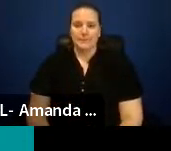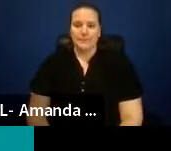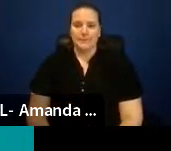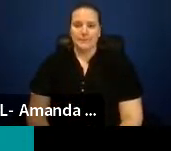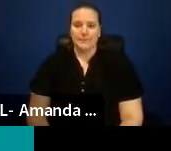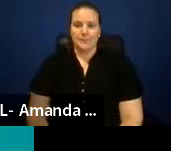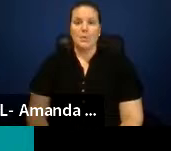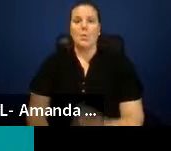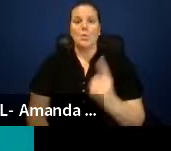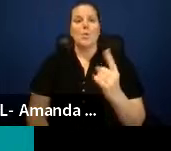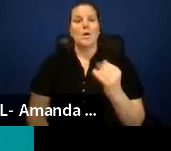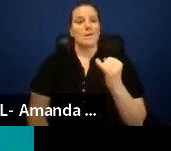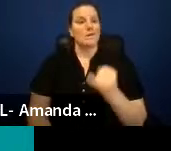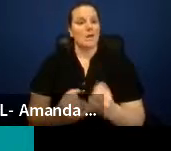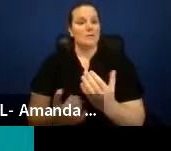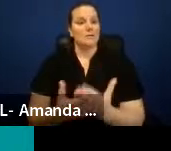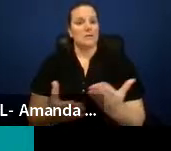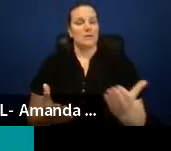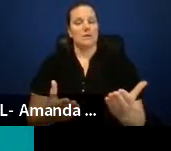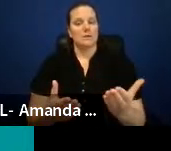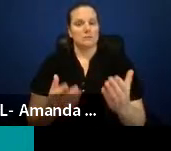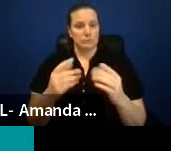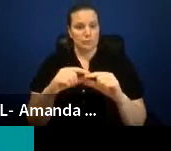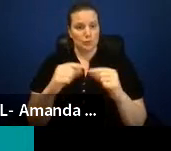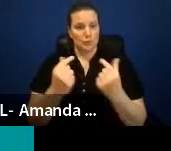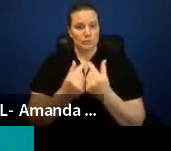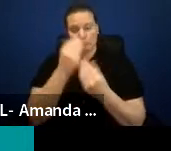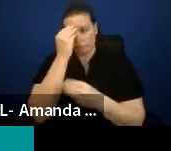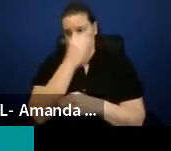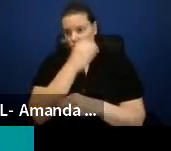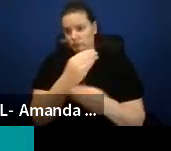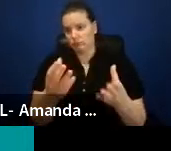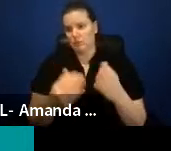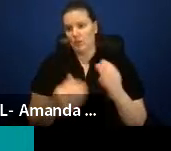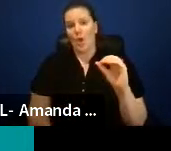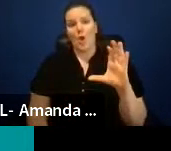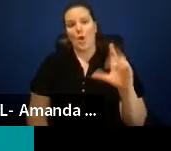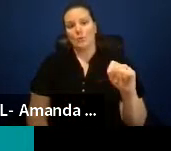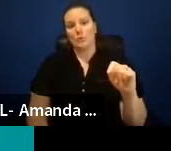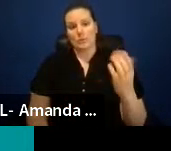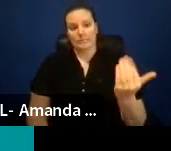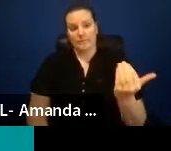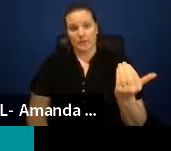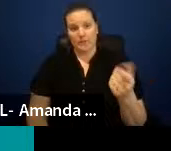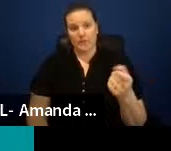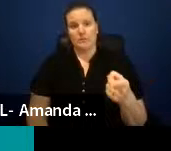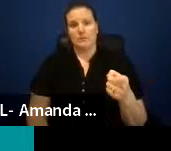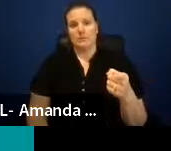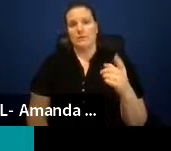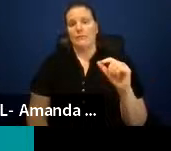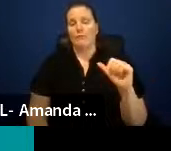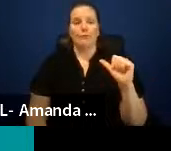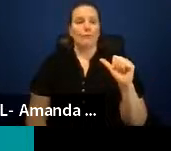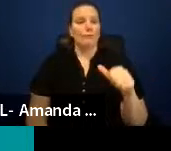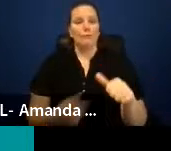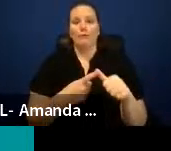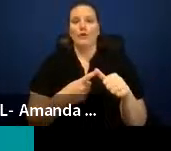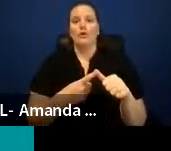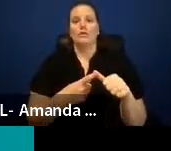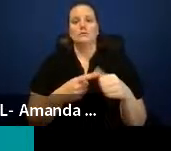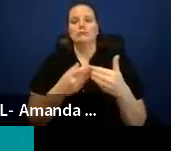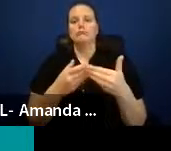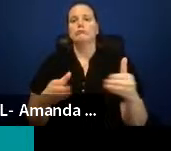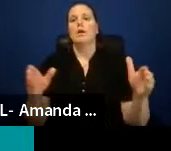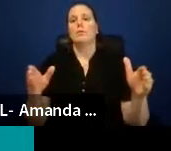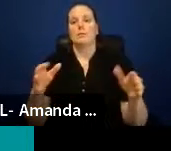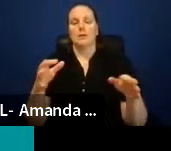So one of the last things I want to make this group aware of is October 15th is our first public